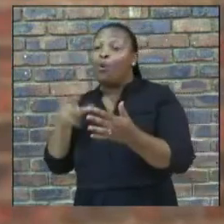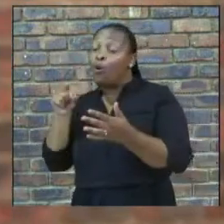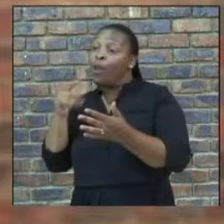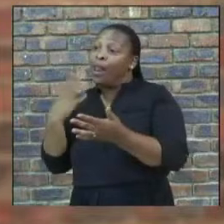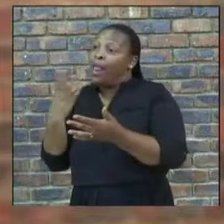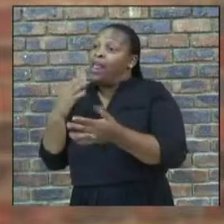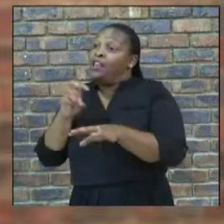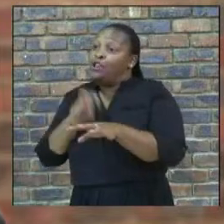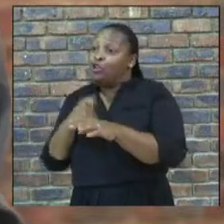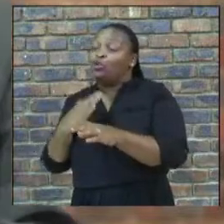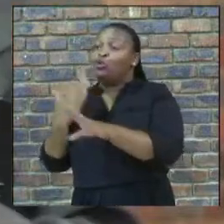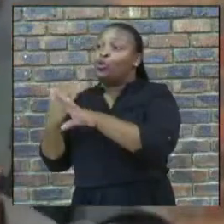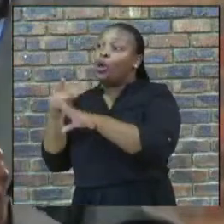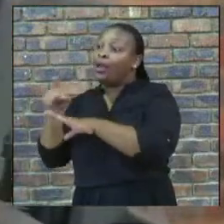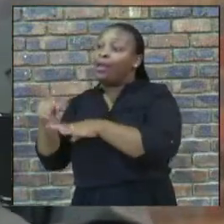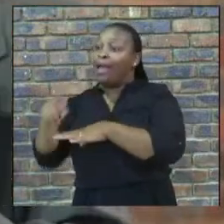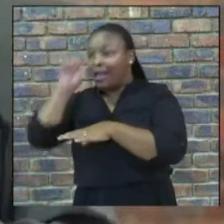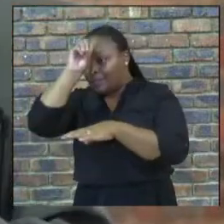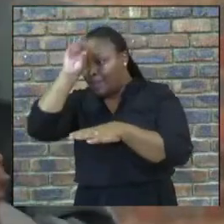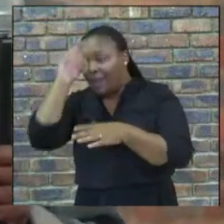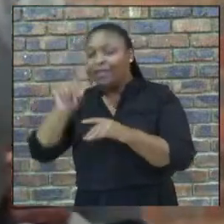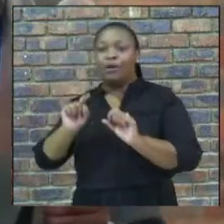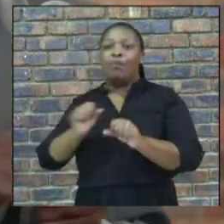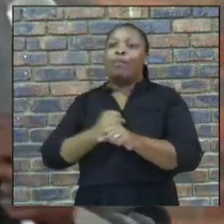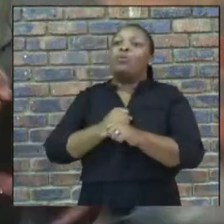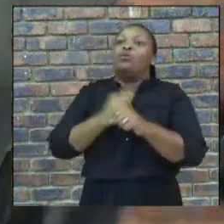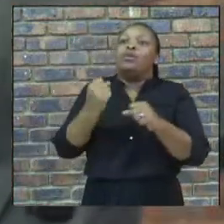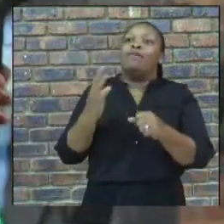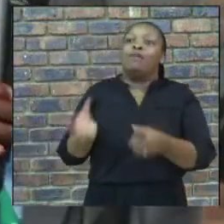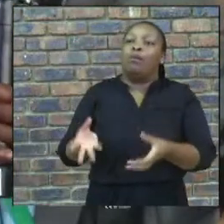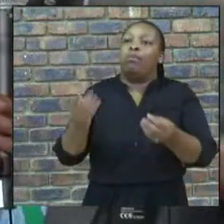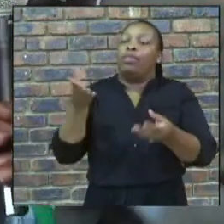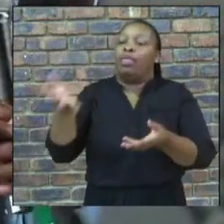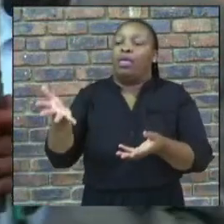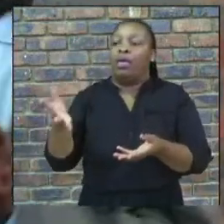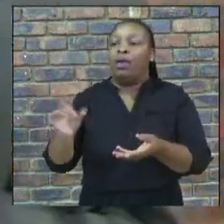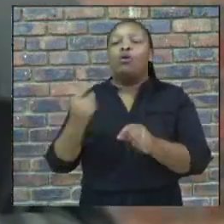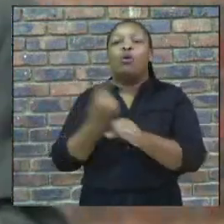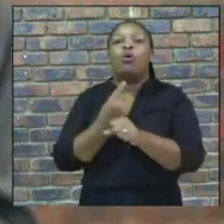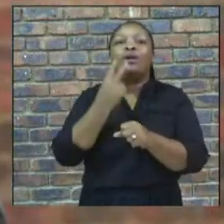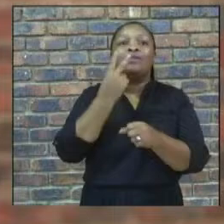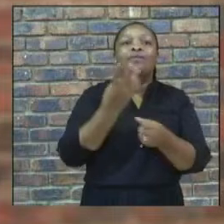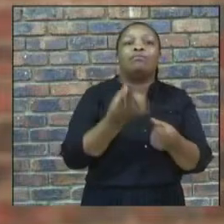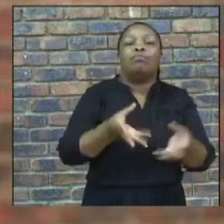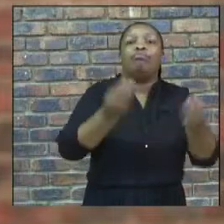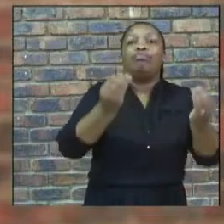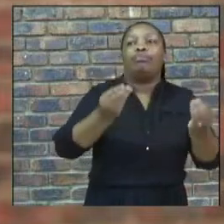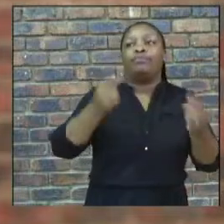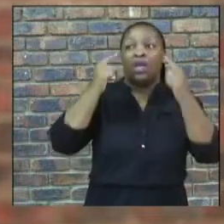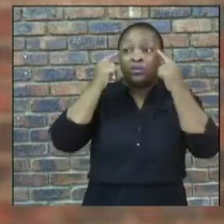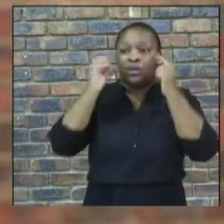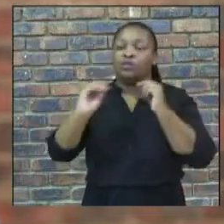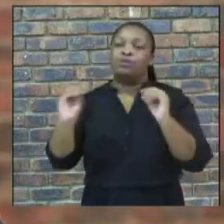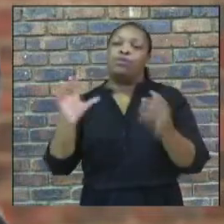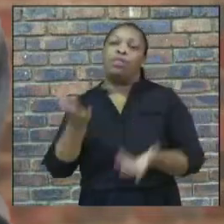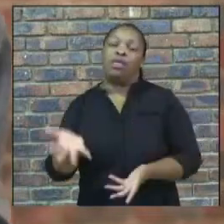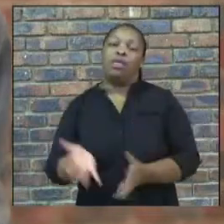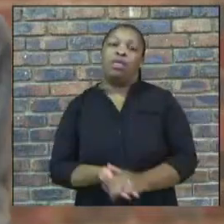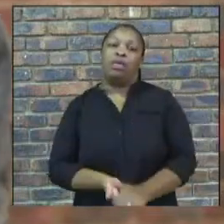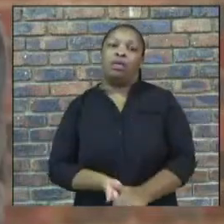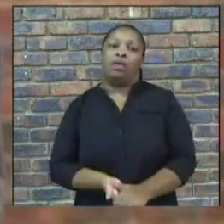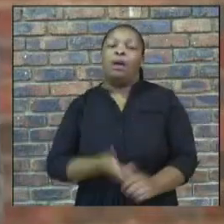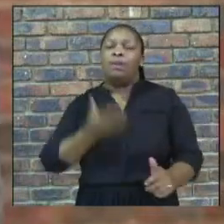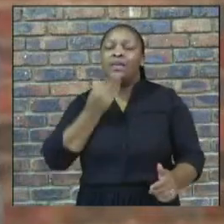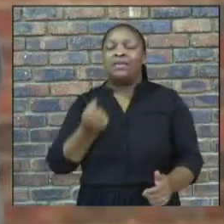sees himself as a Chinese. A Black must stay there. I would like to say my last word. Can